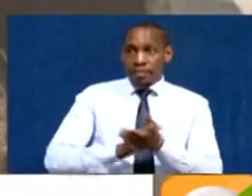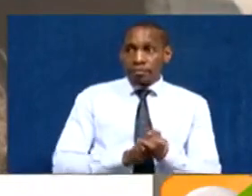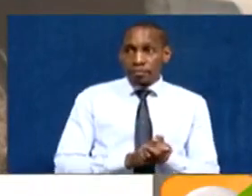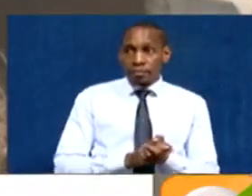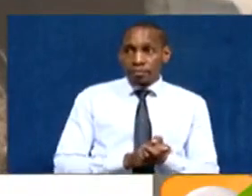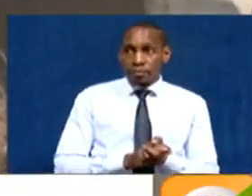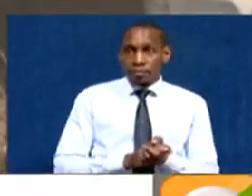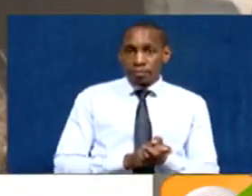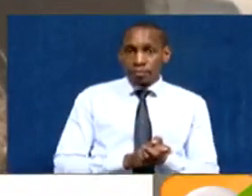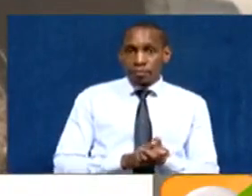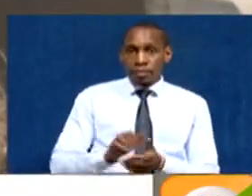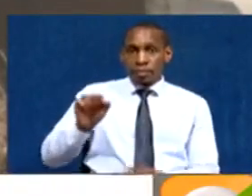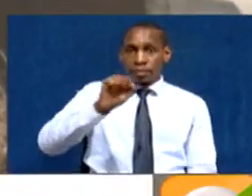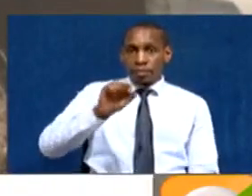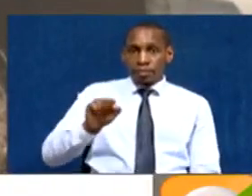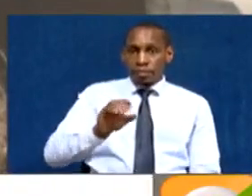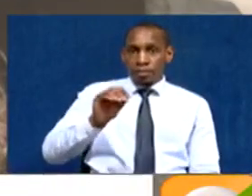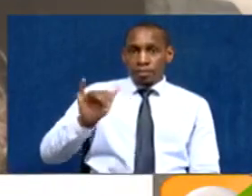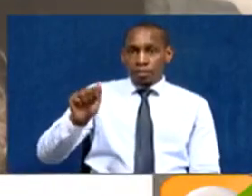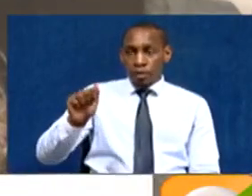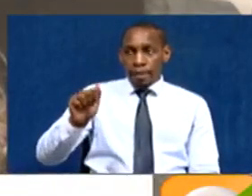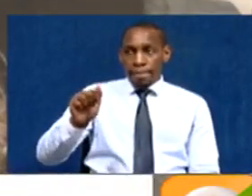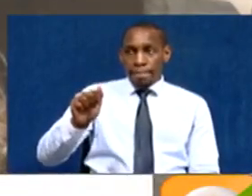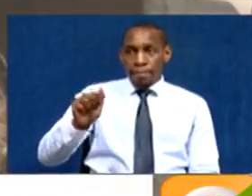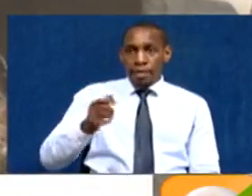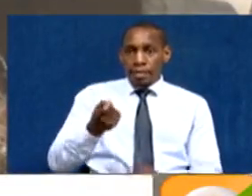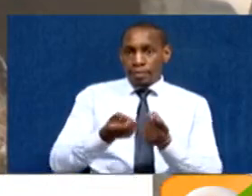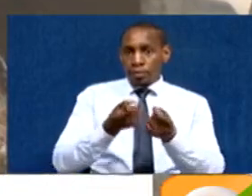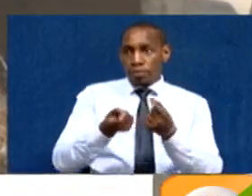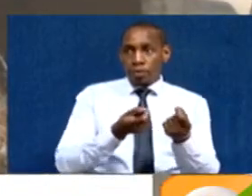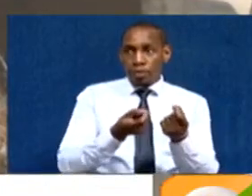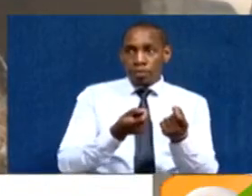maize, sunflower, soya, and